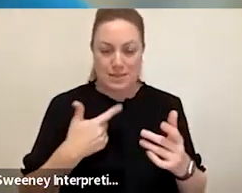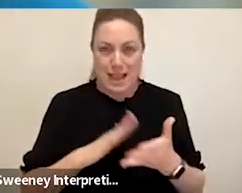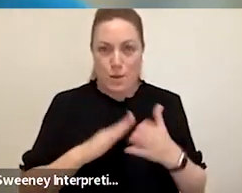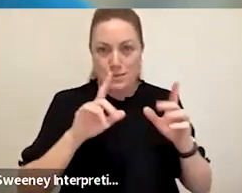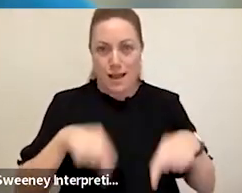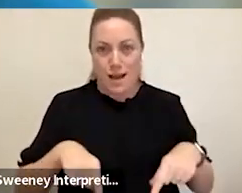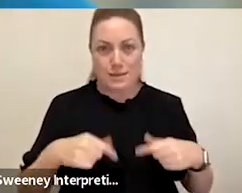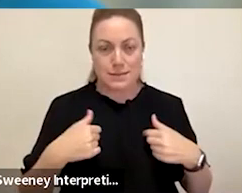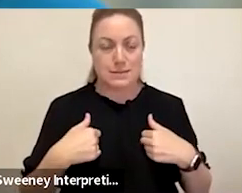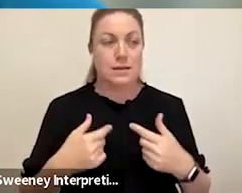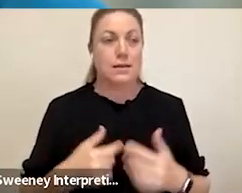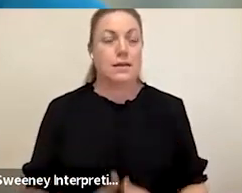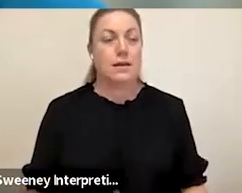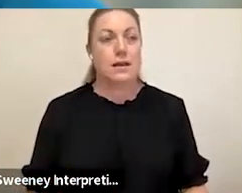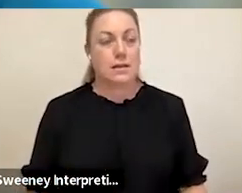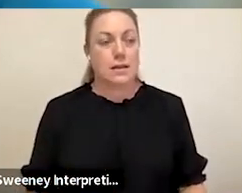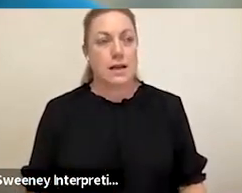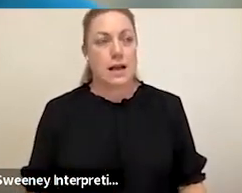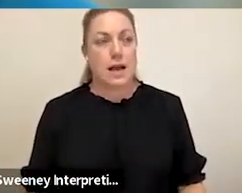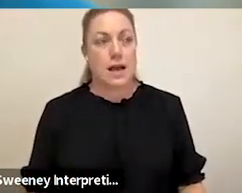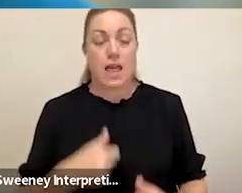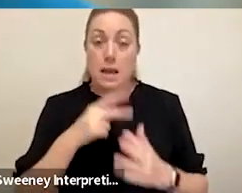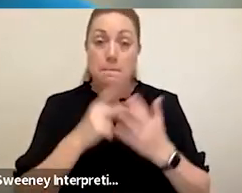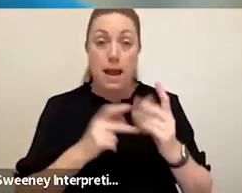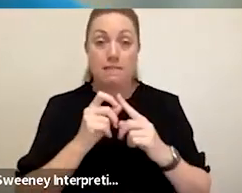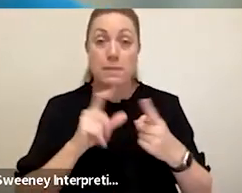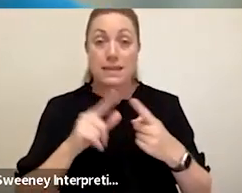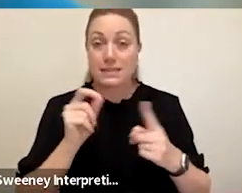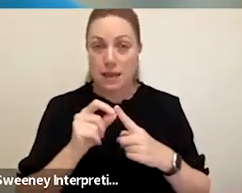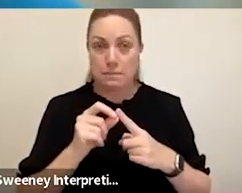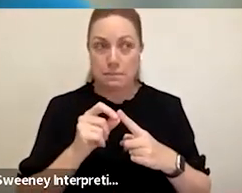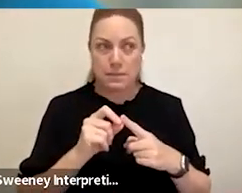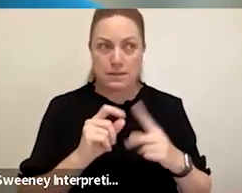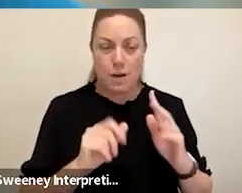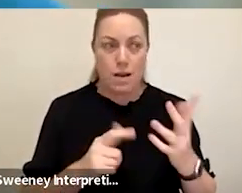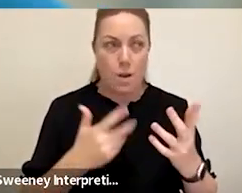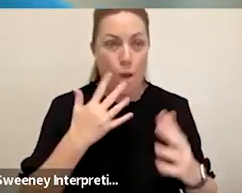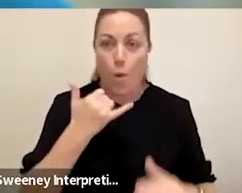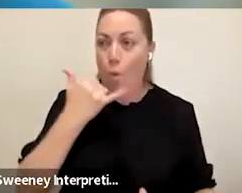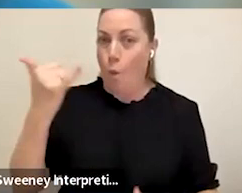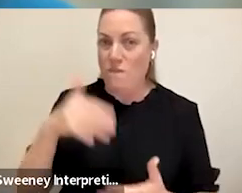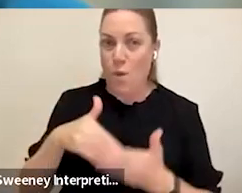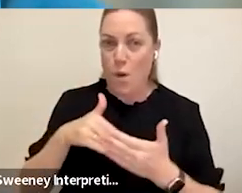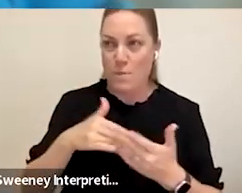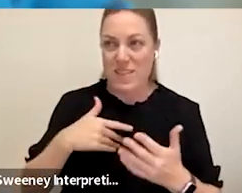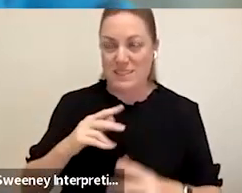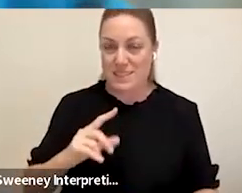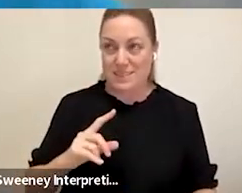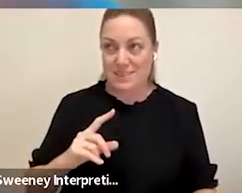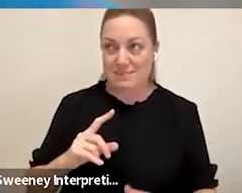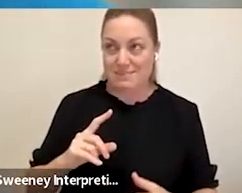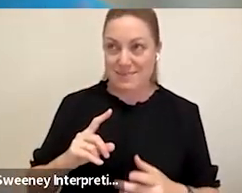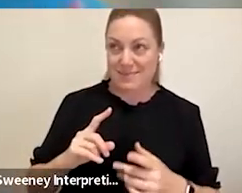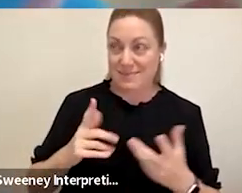then being part of PCEP, that's just the start of calling for help, is the first part of emergency, or it's not even the